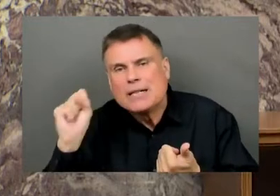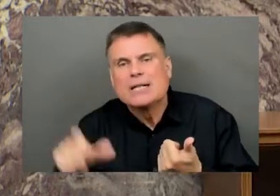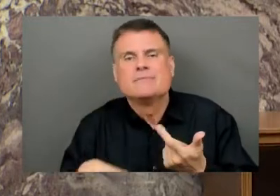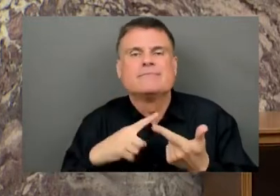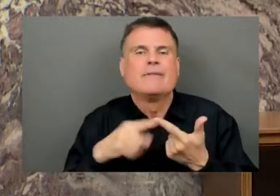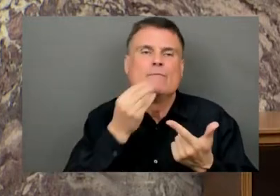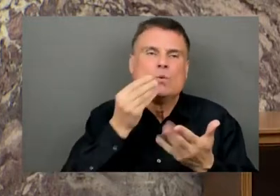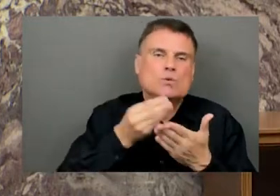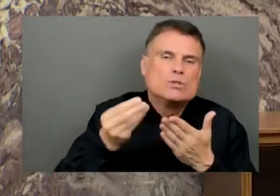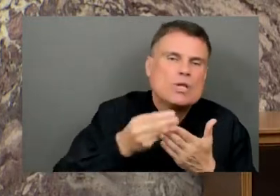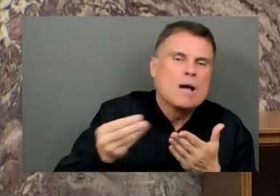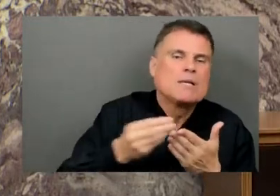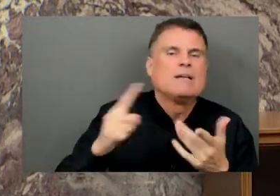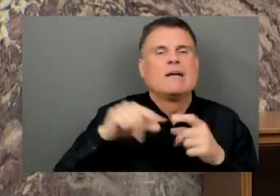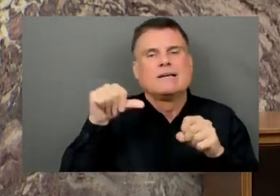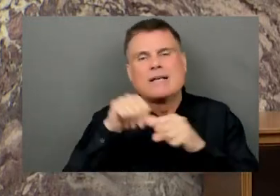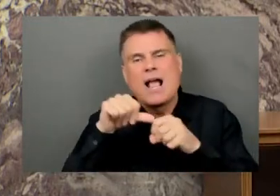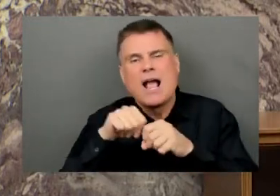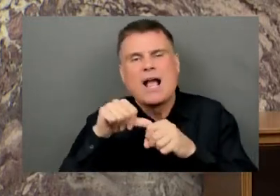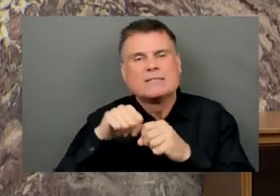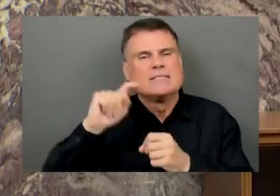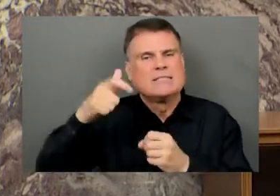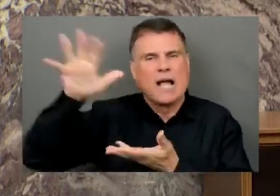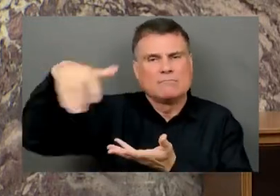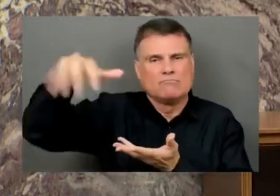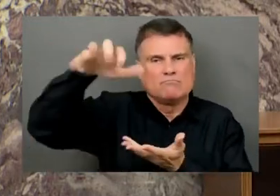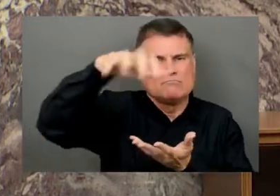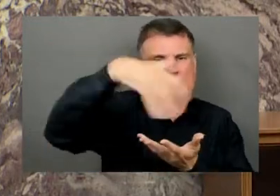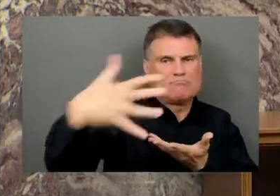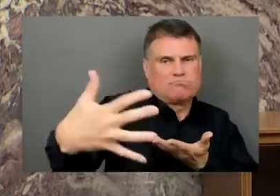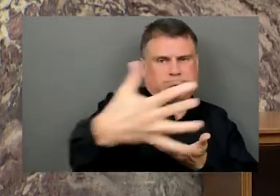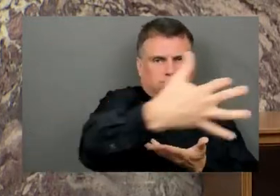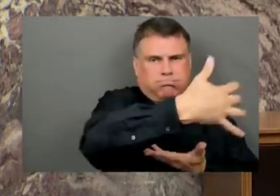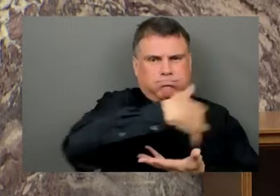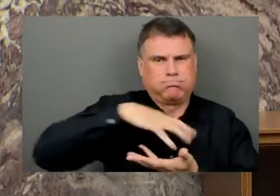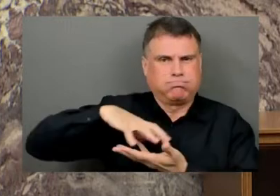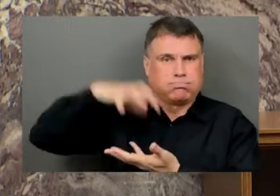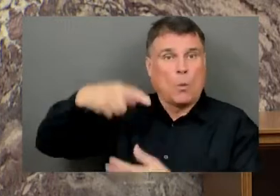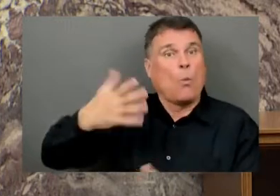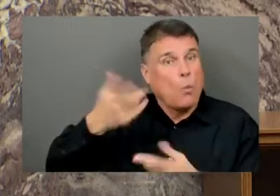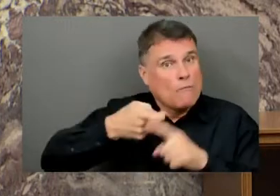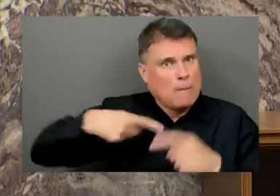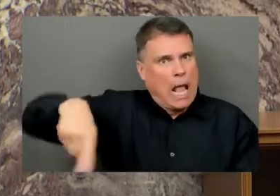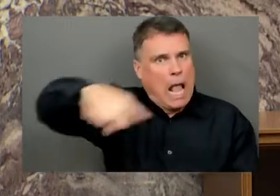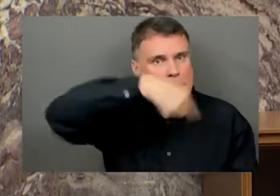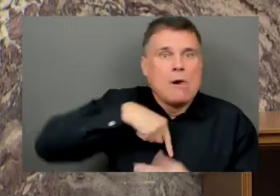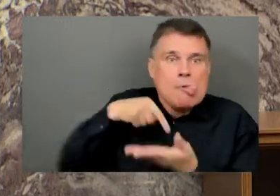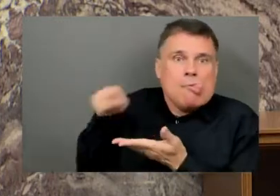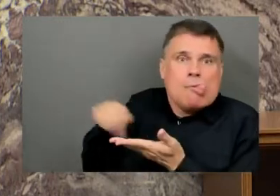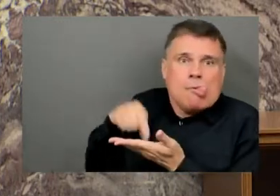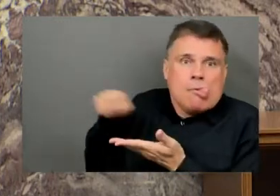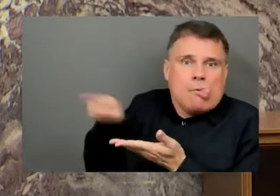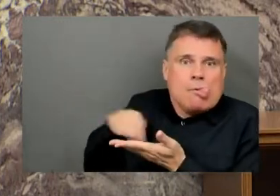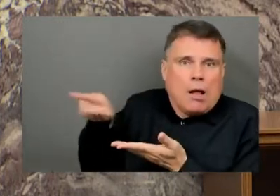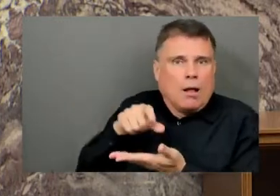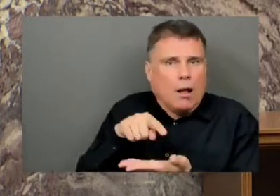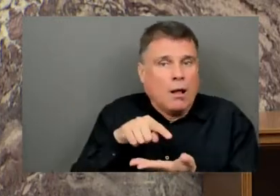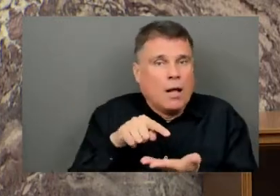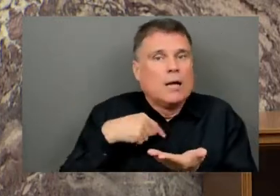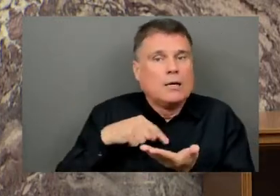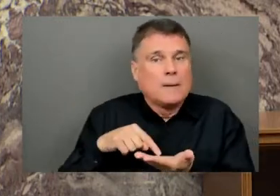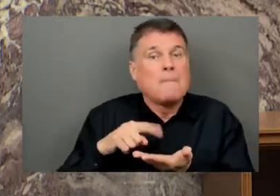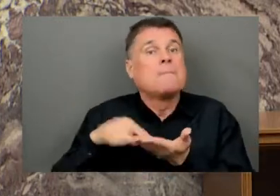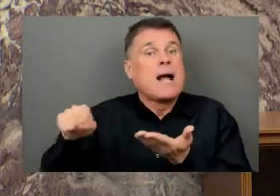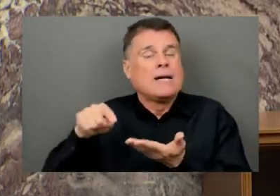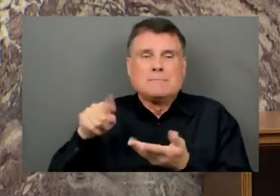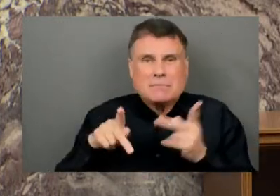People like Pamela, a 64-year-old woman grappling with health issues and currently living in a travel trailer outside of Kelowna. She says,